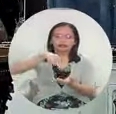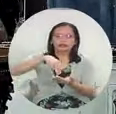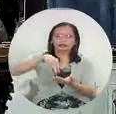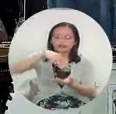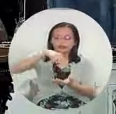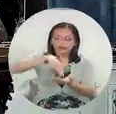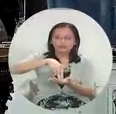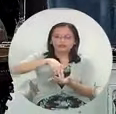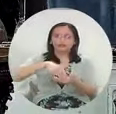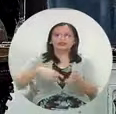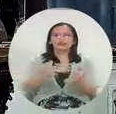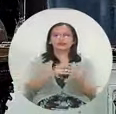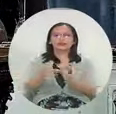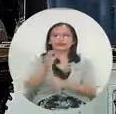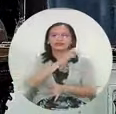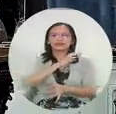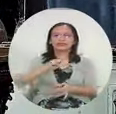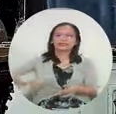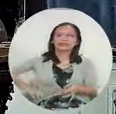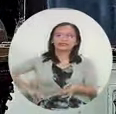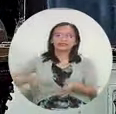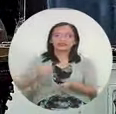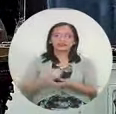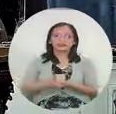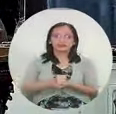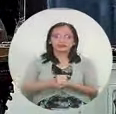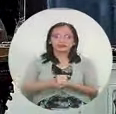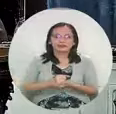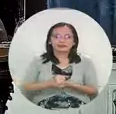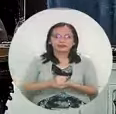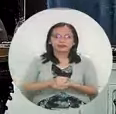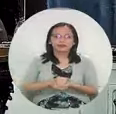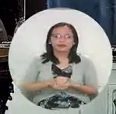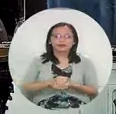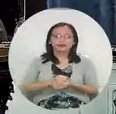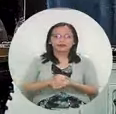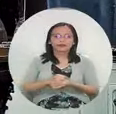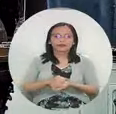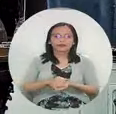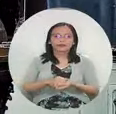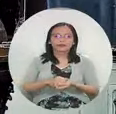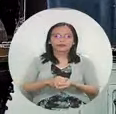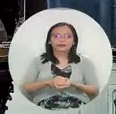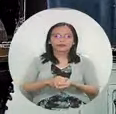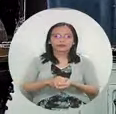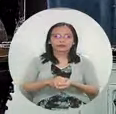You do not need to ask somebody what is the message. You know already what the Bible teaches us.